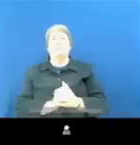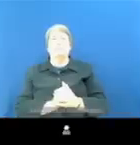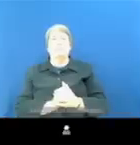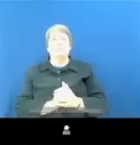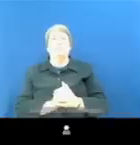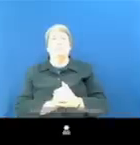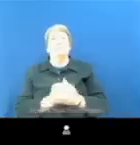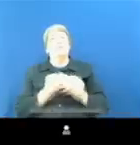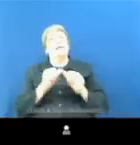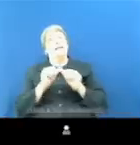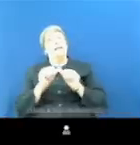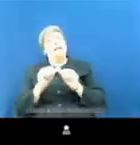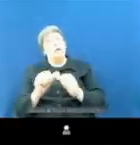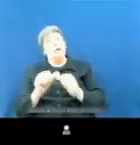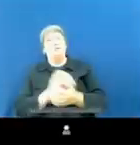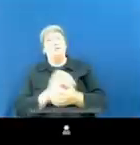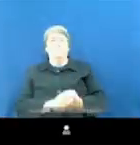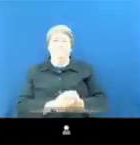Continued.